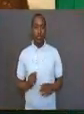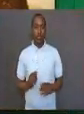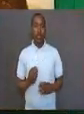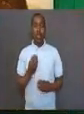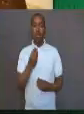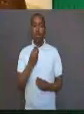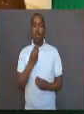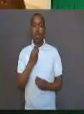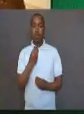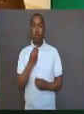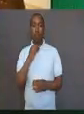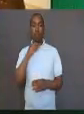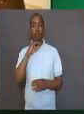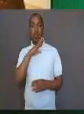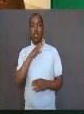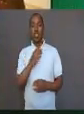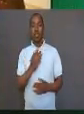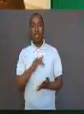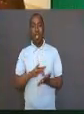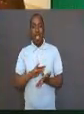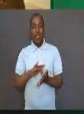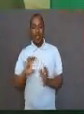food poisonous to us.